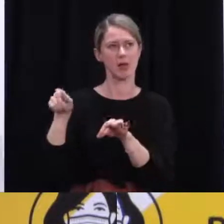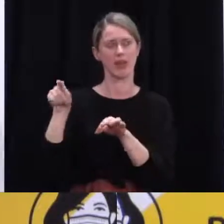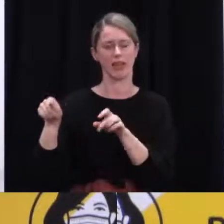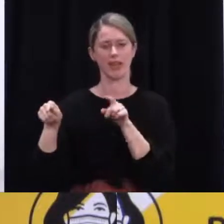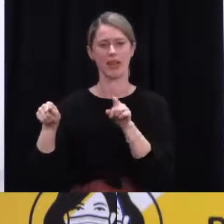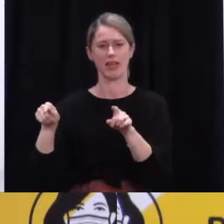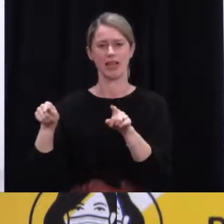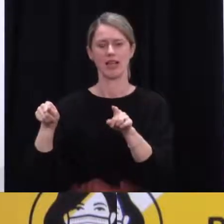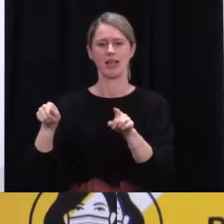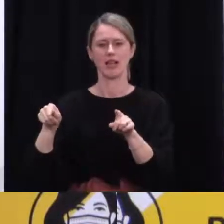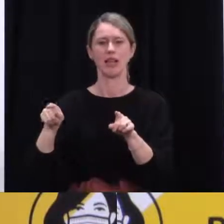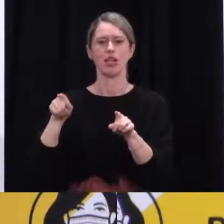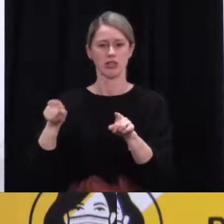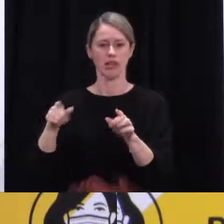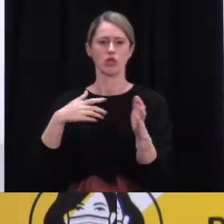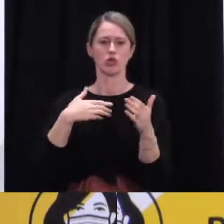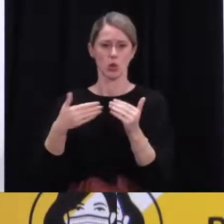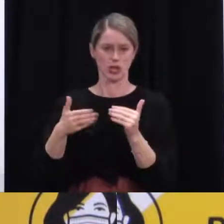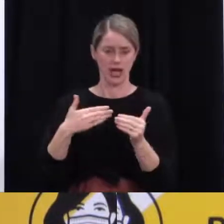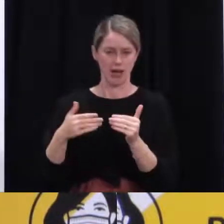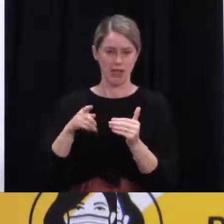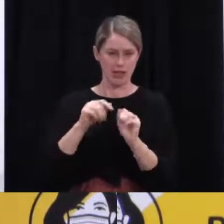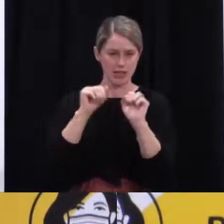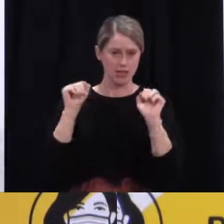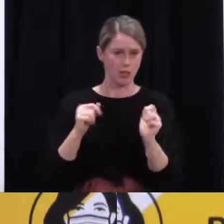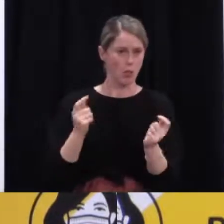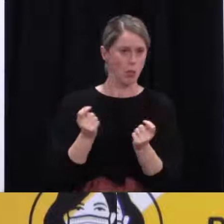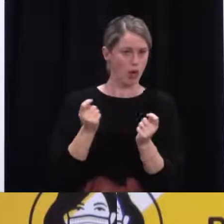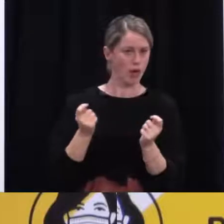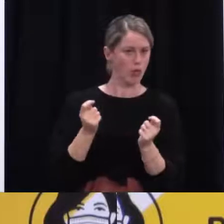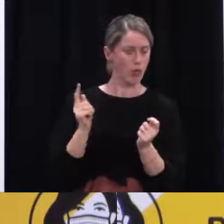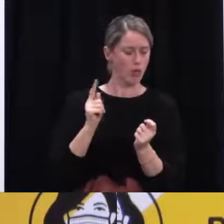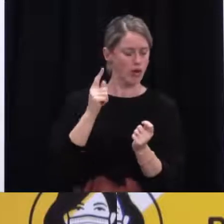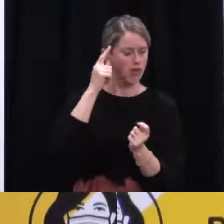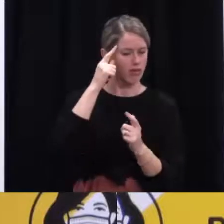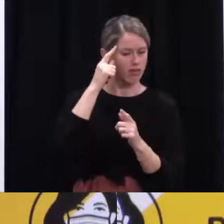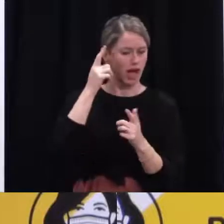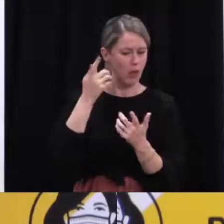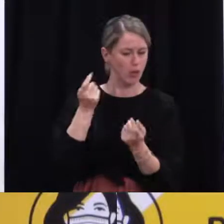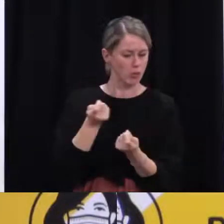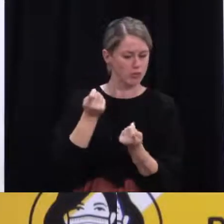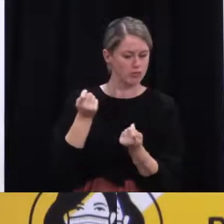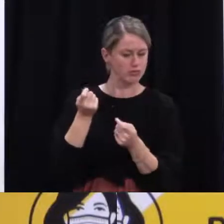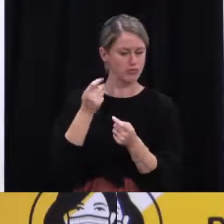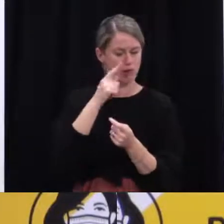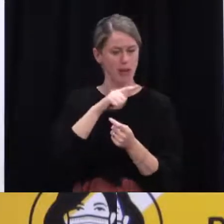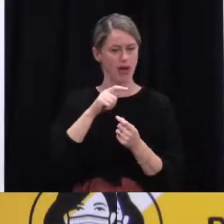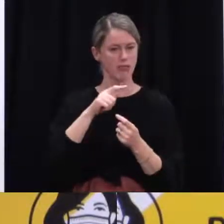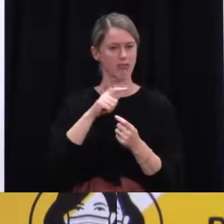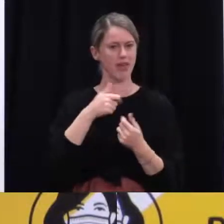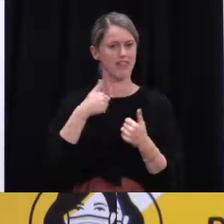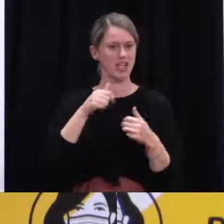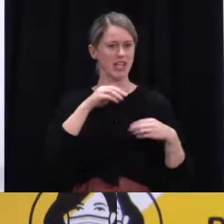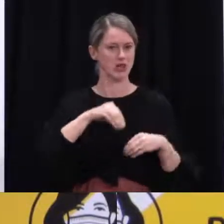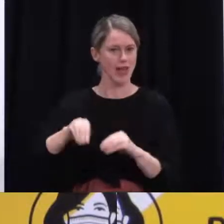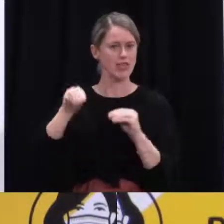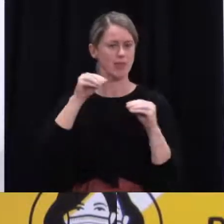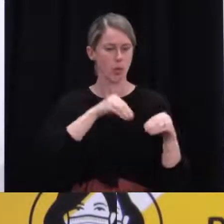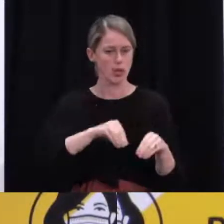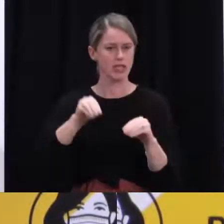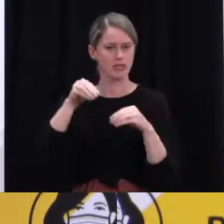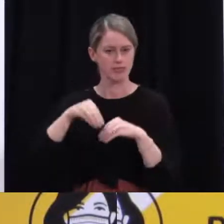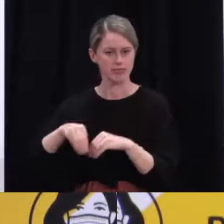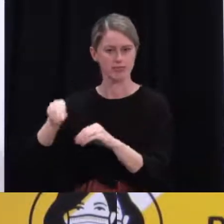or less cleared the backlog there, and that system is operating as we would expect it to, where people are being relatively efficiently transported into